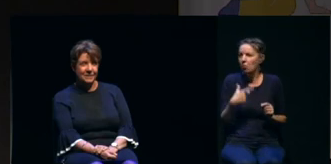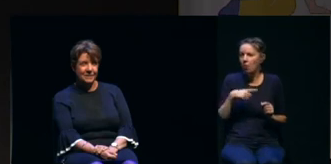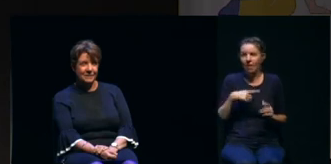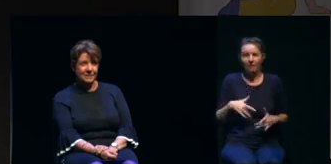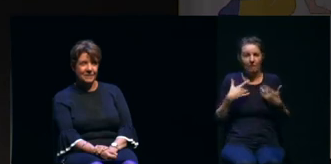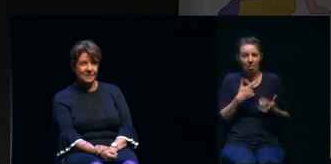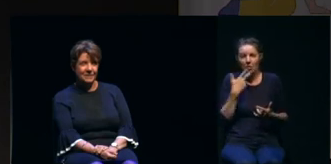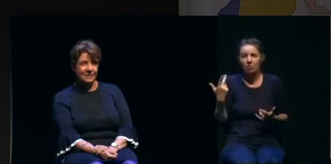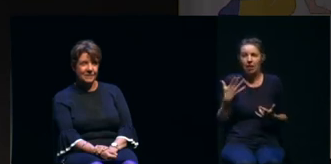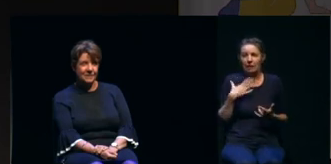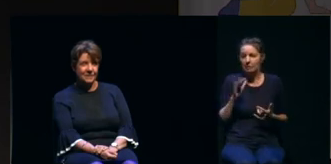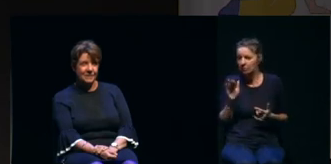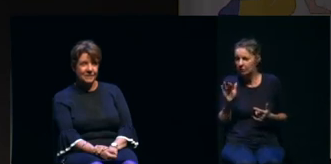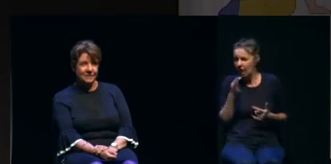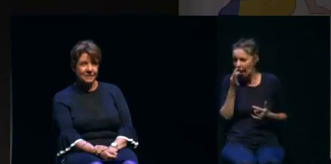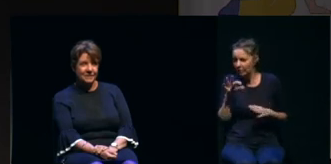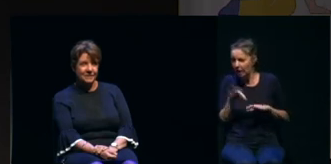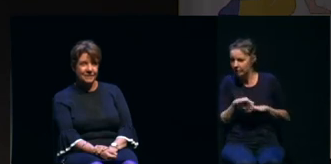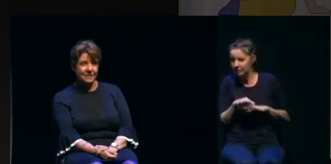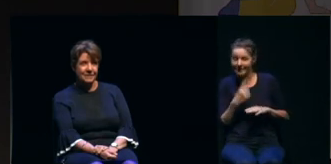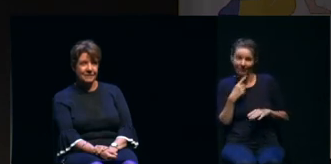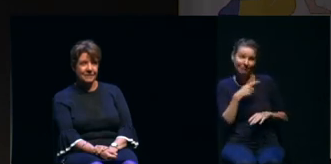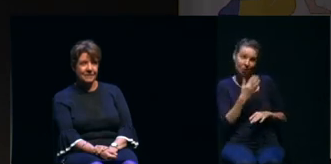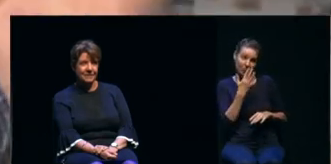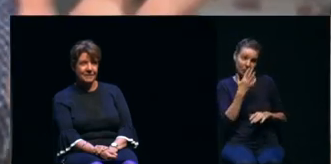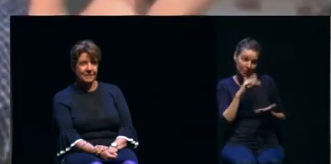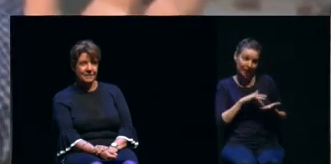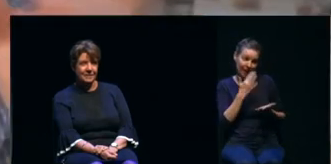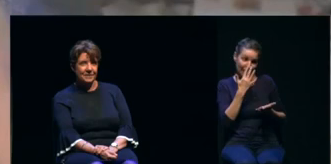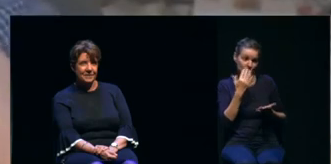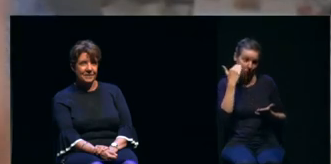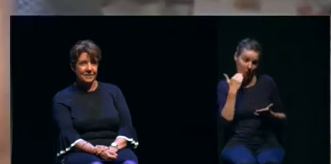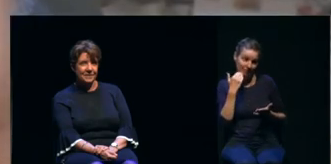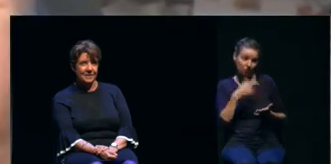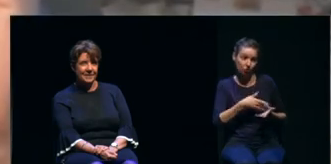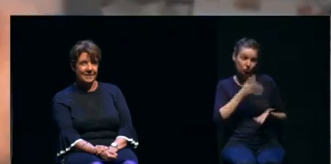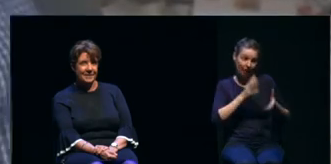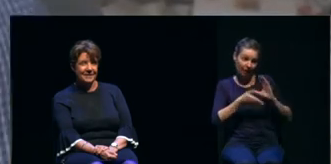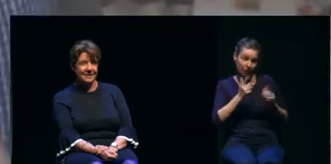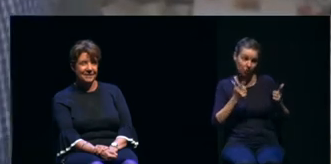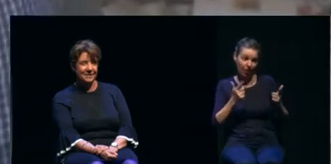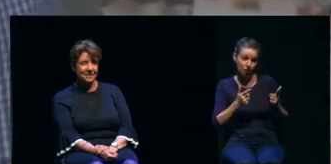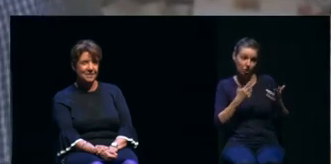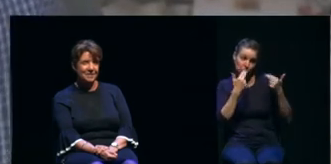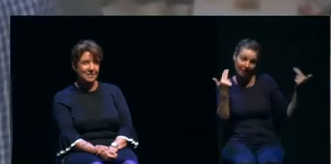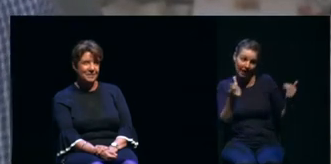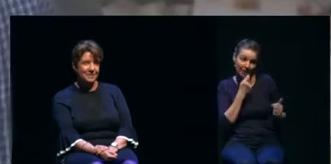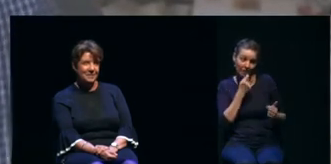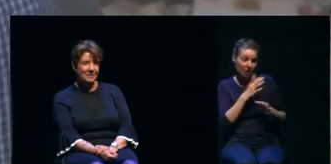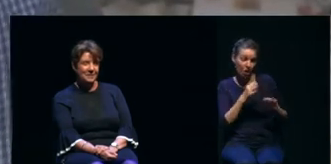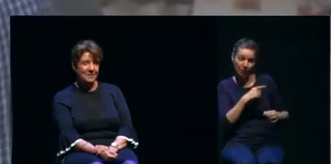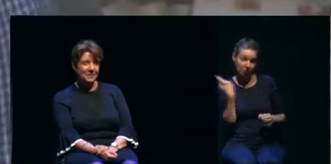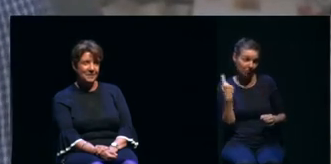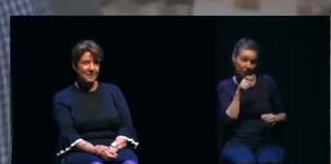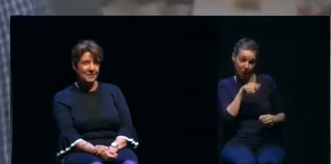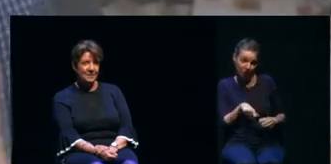literally have to get my husband to go, you were simply a middle-aged woman who drank too much and sang a bit. You're not a murderer. But I would wake up feeling like